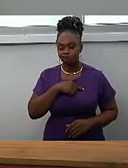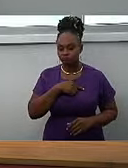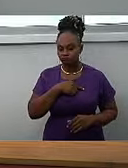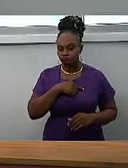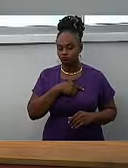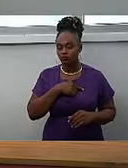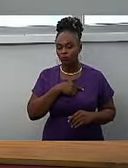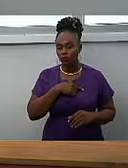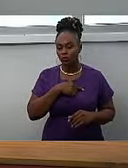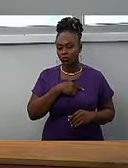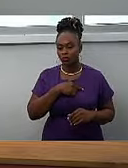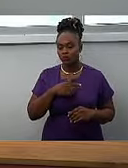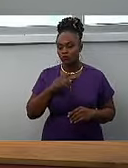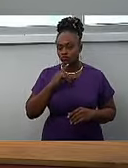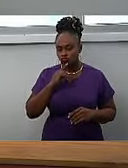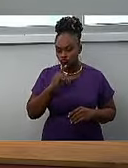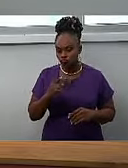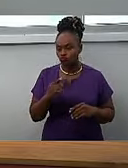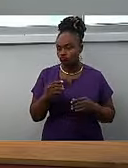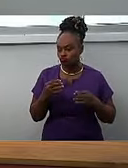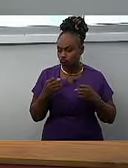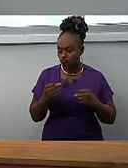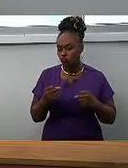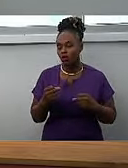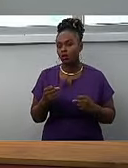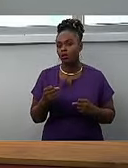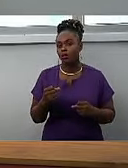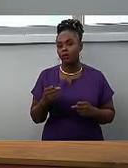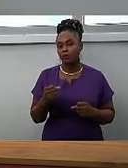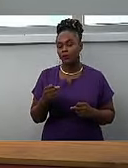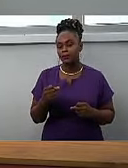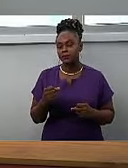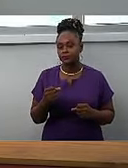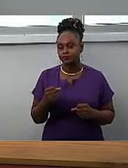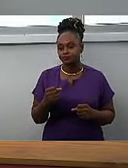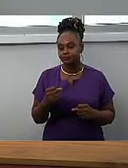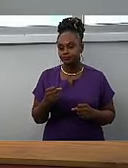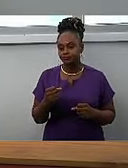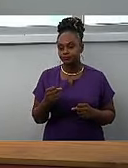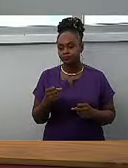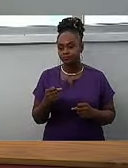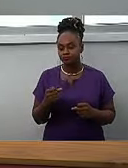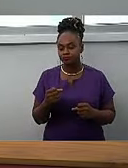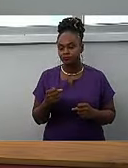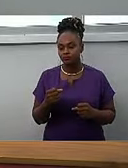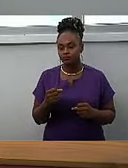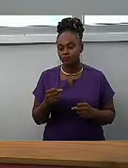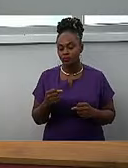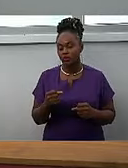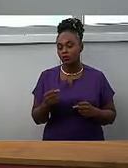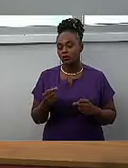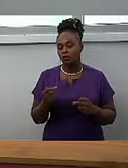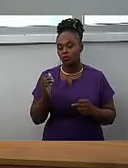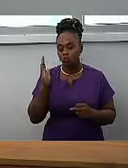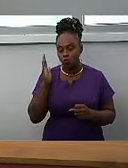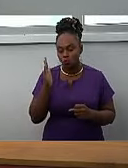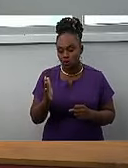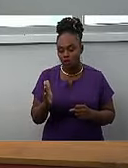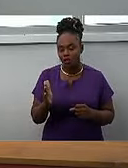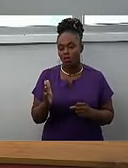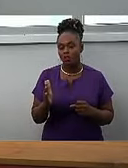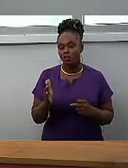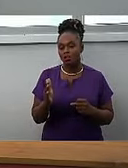and responsive approach to law enforcement. To this end, we will initiate a